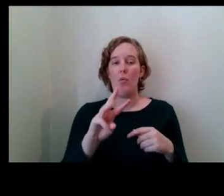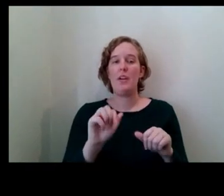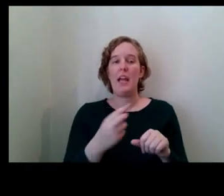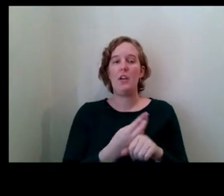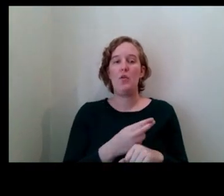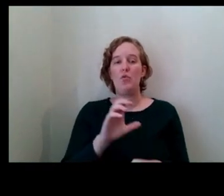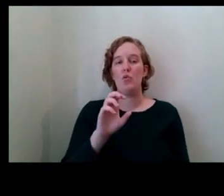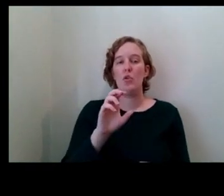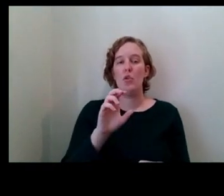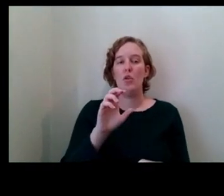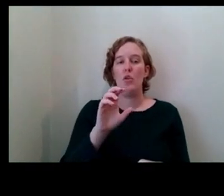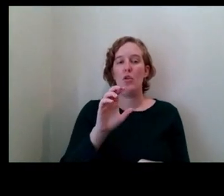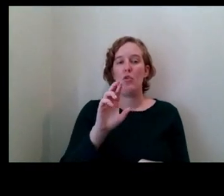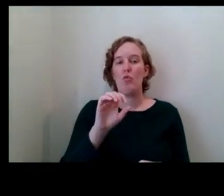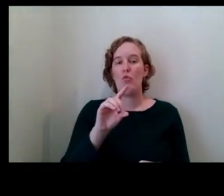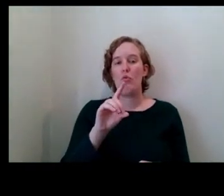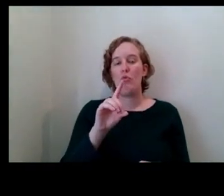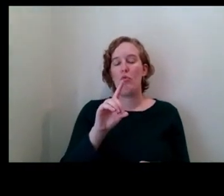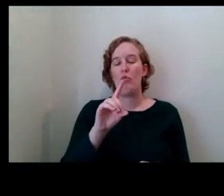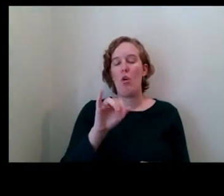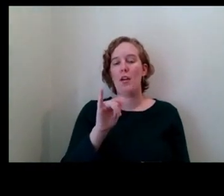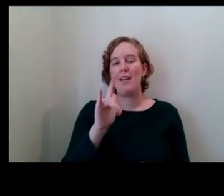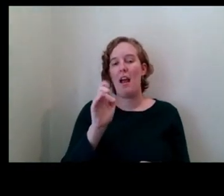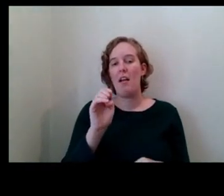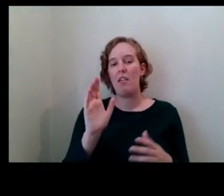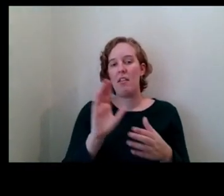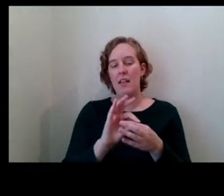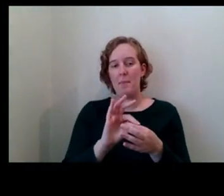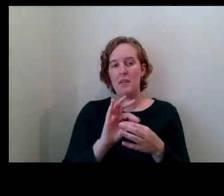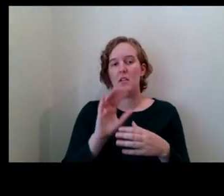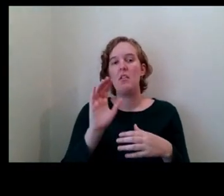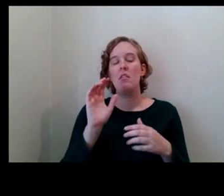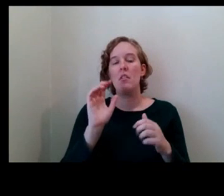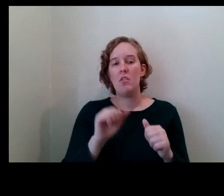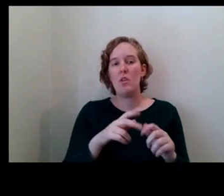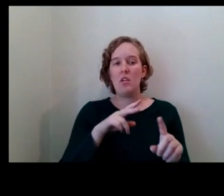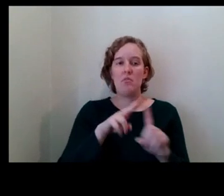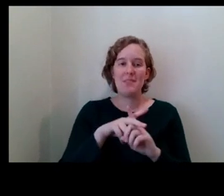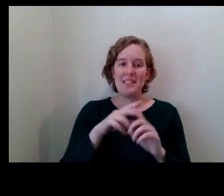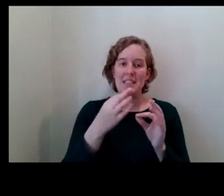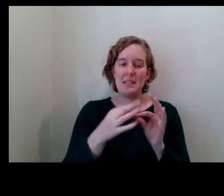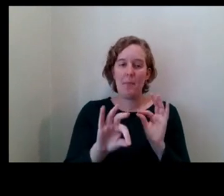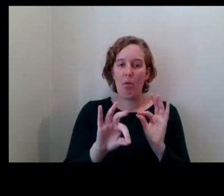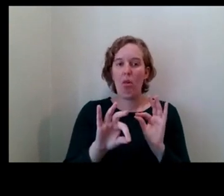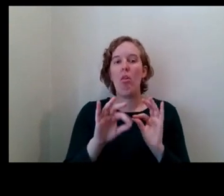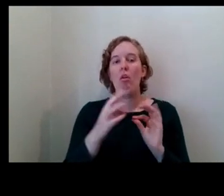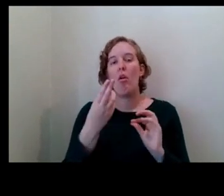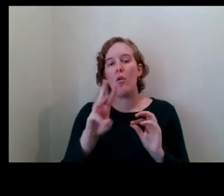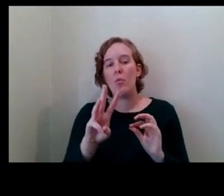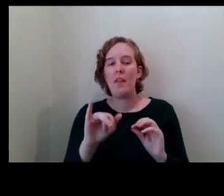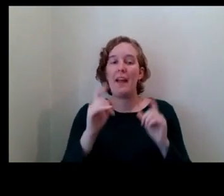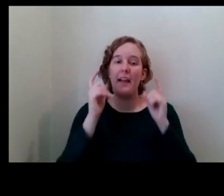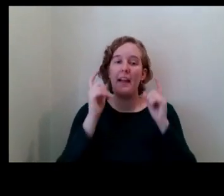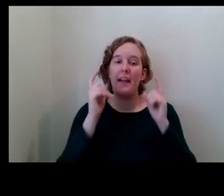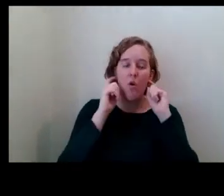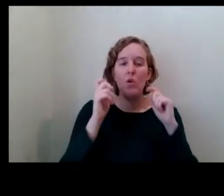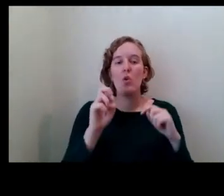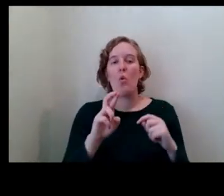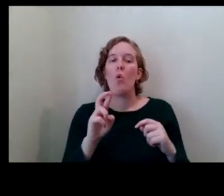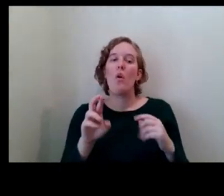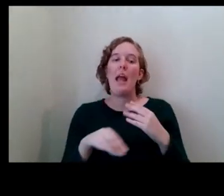little holes here, and doing that, you can connect simple bits of hardware like headphones or an extra button or an